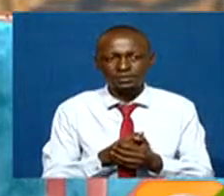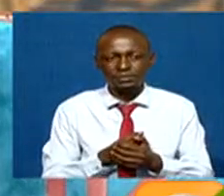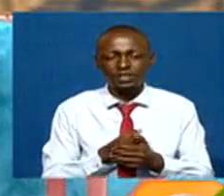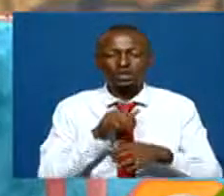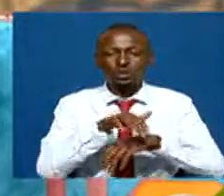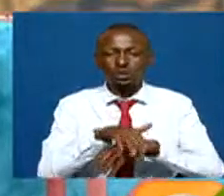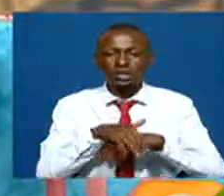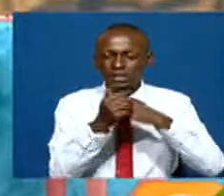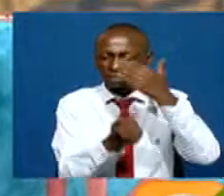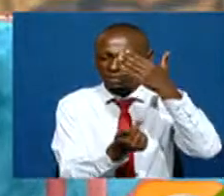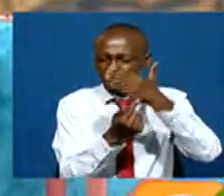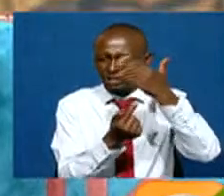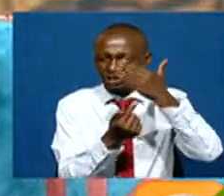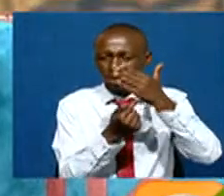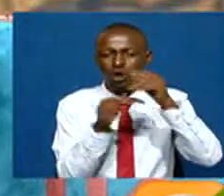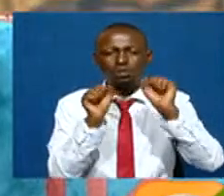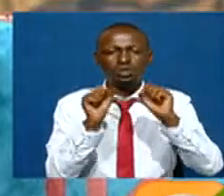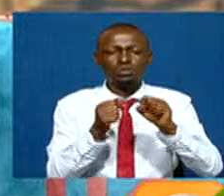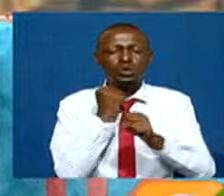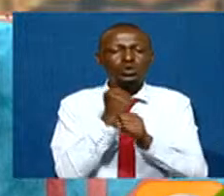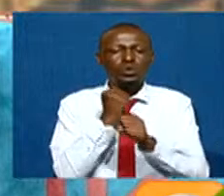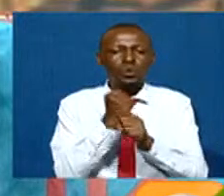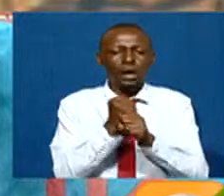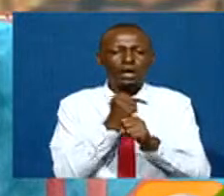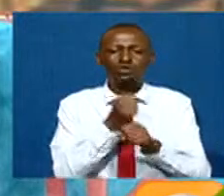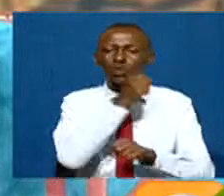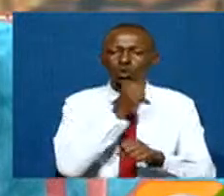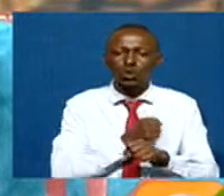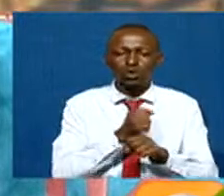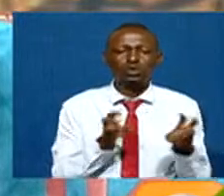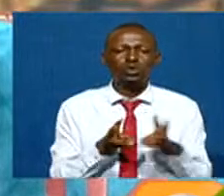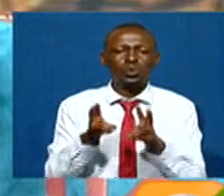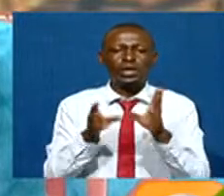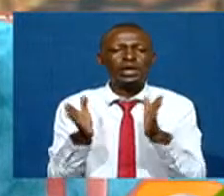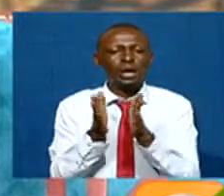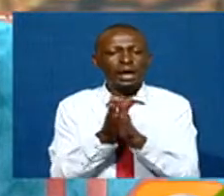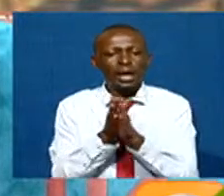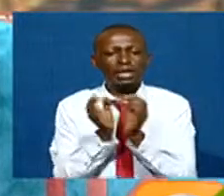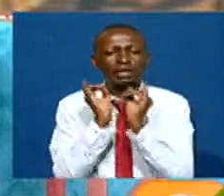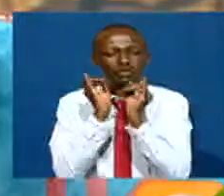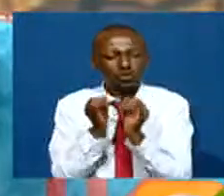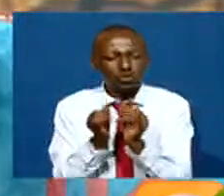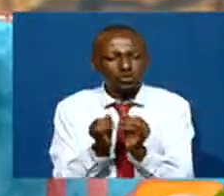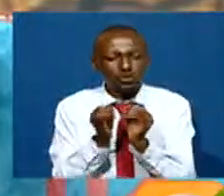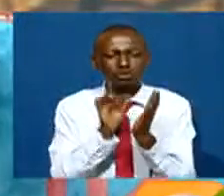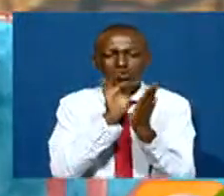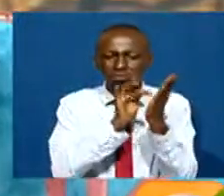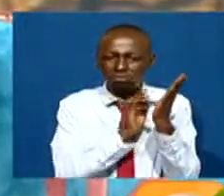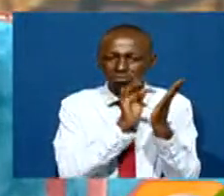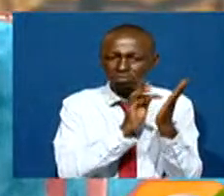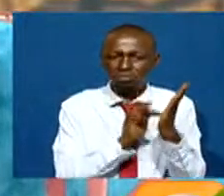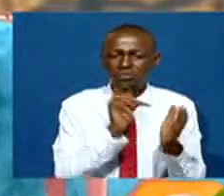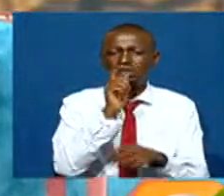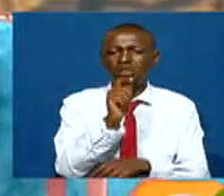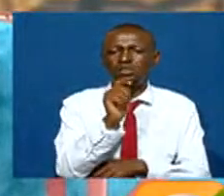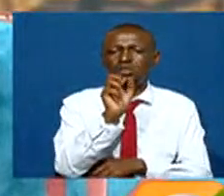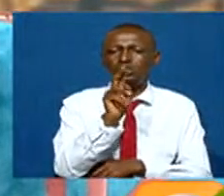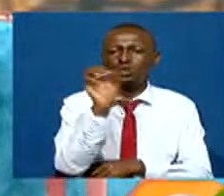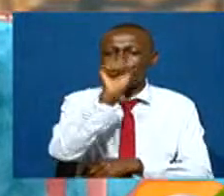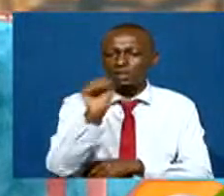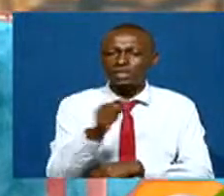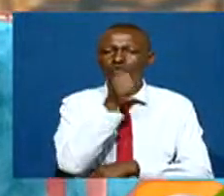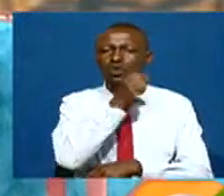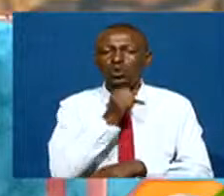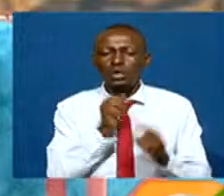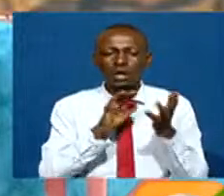meters can work either in postpaid mode or prepaid mode. For the postpaid meters, you don't need to do anything. And the